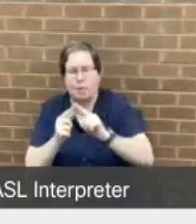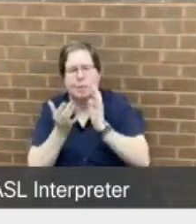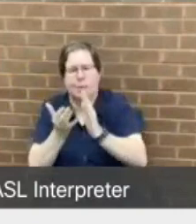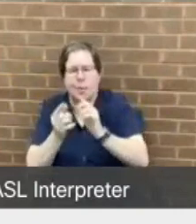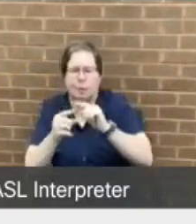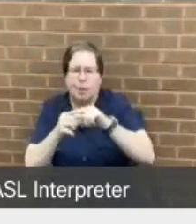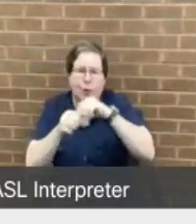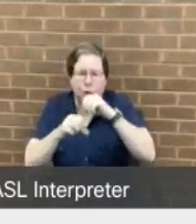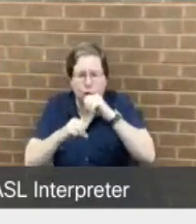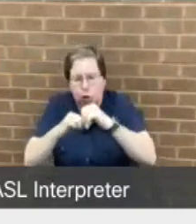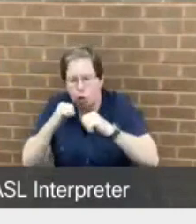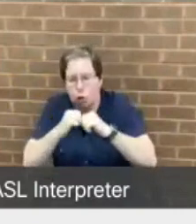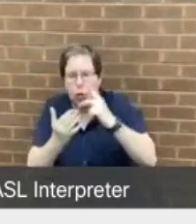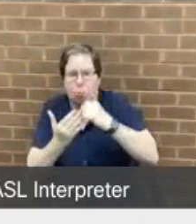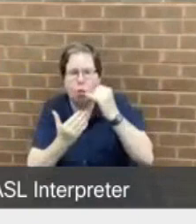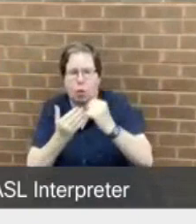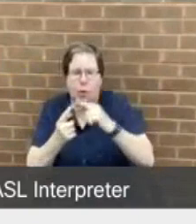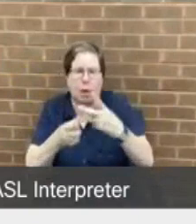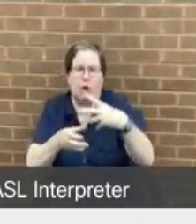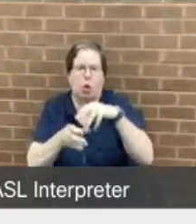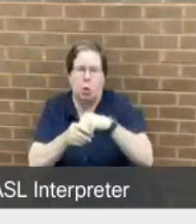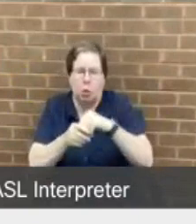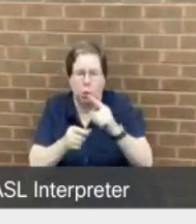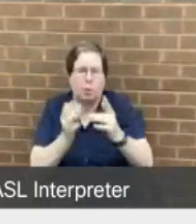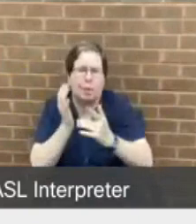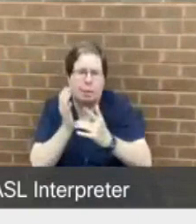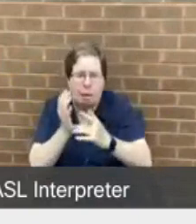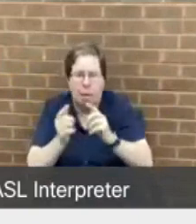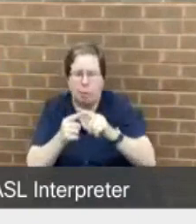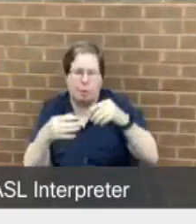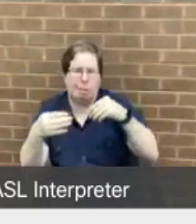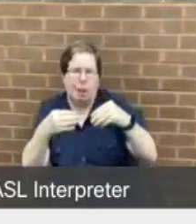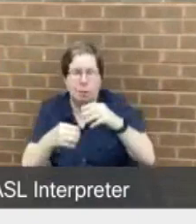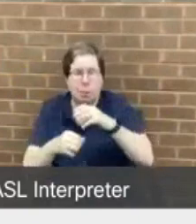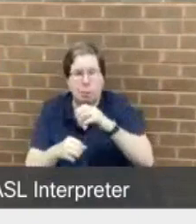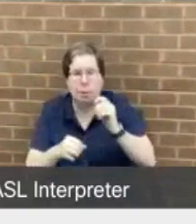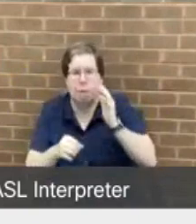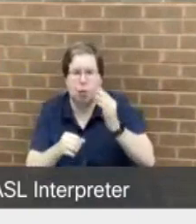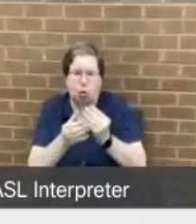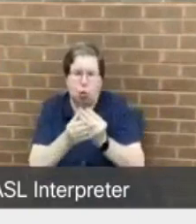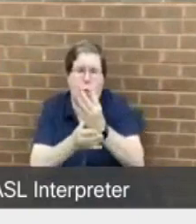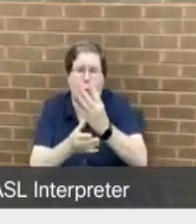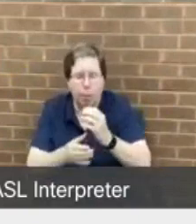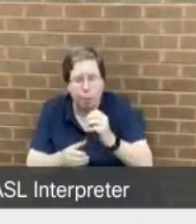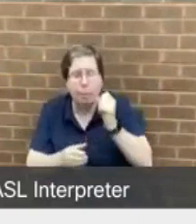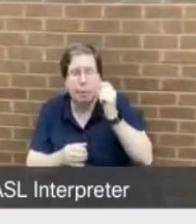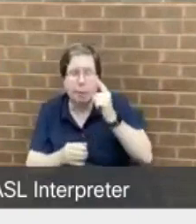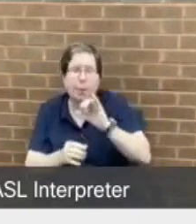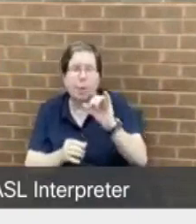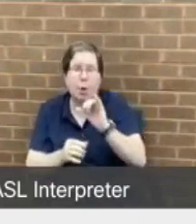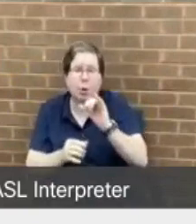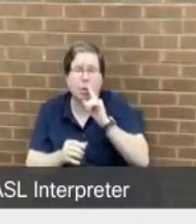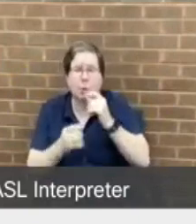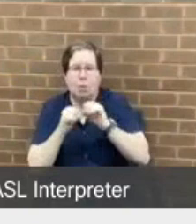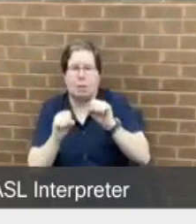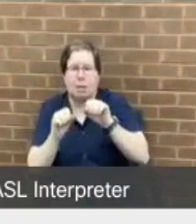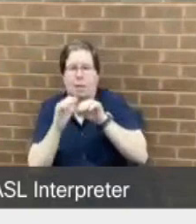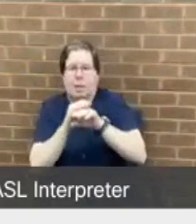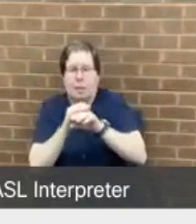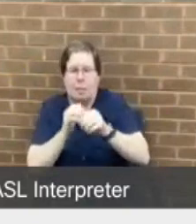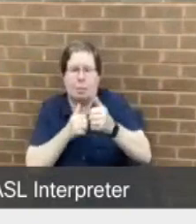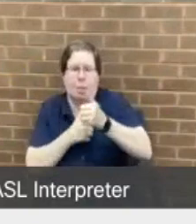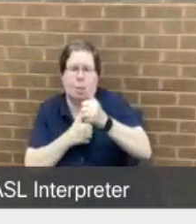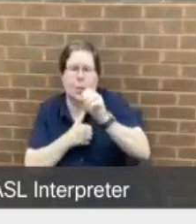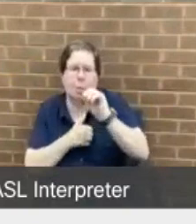infrastructure projects in a way that incorporates technology and flexibility and future growth, providing those safe and accessible mobility choices for